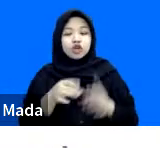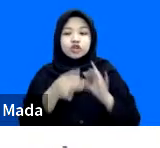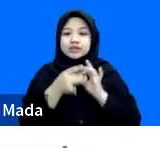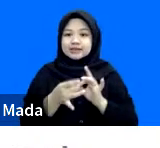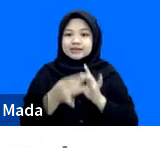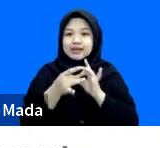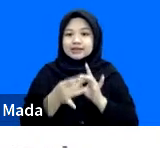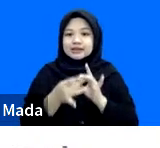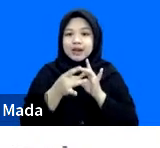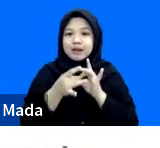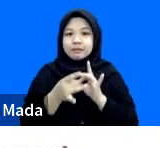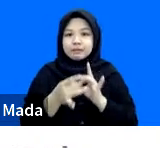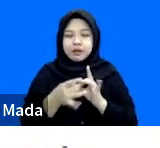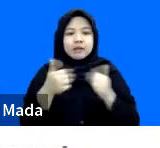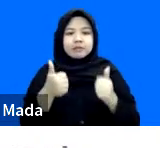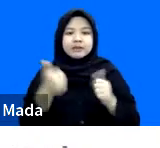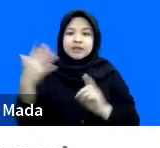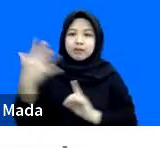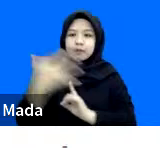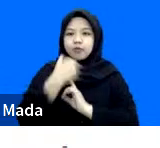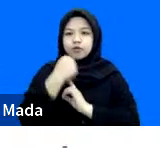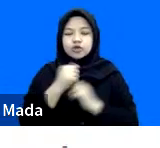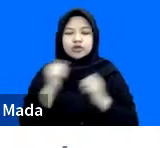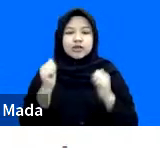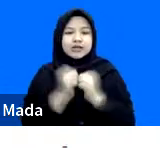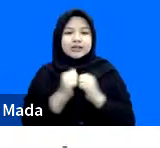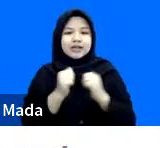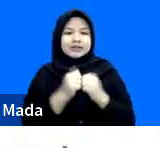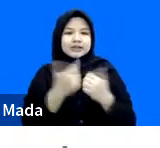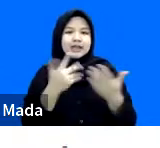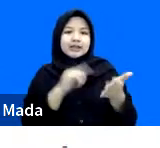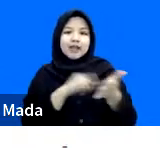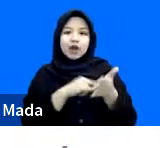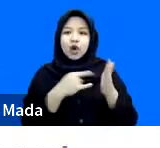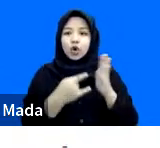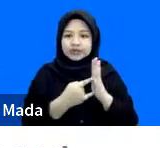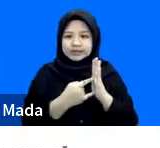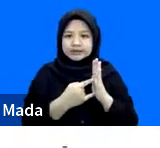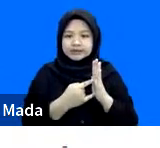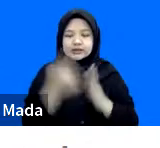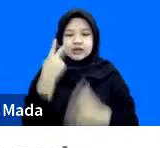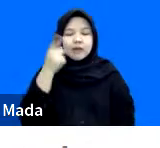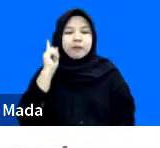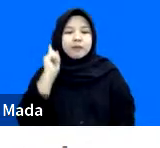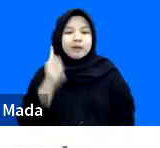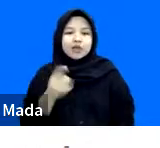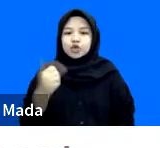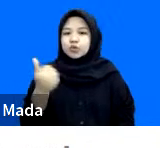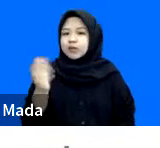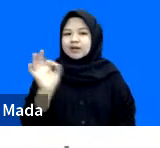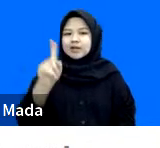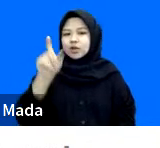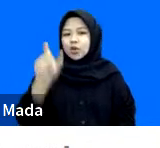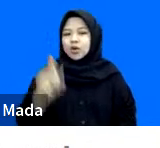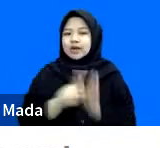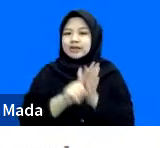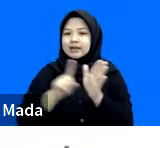promise and to ensure that we're really not leaving any children behind in the digital transformation. Thank